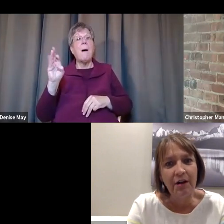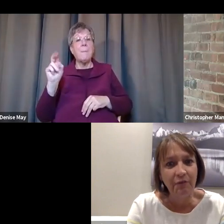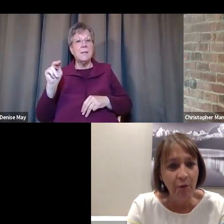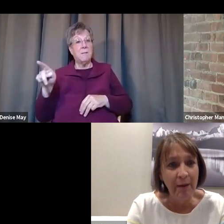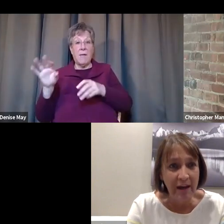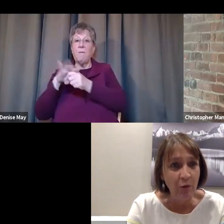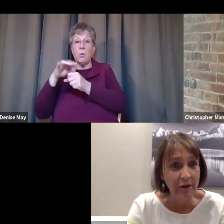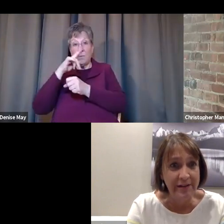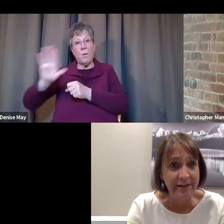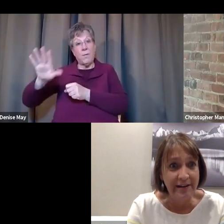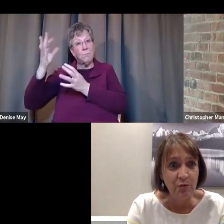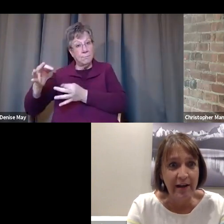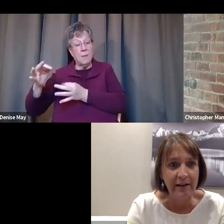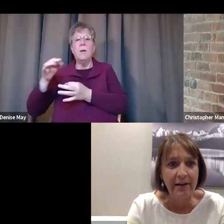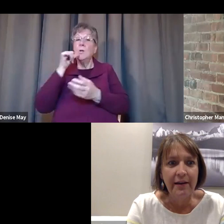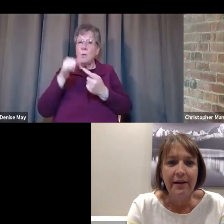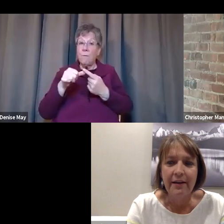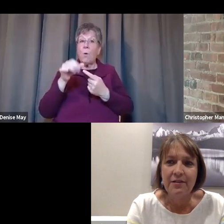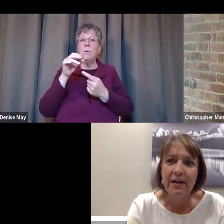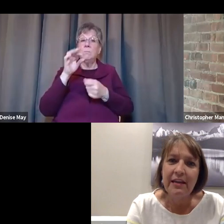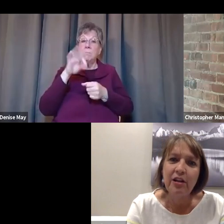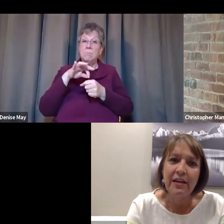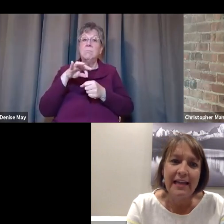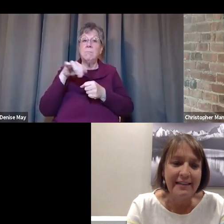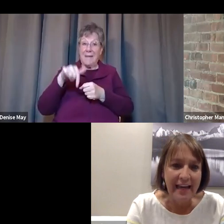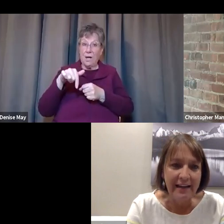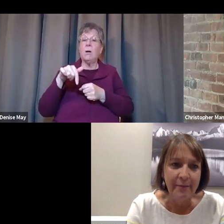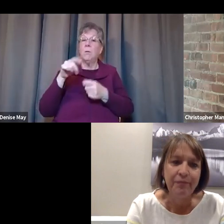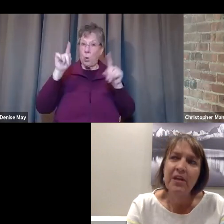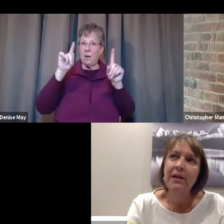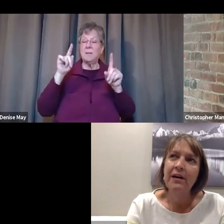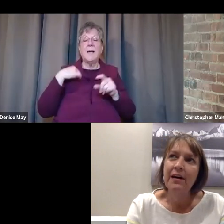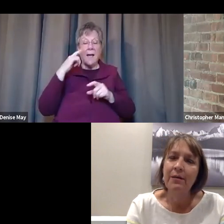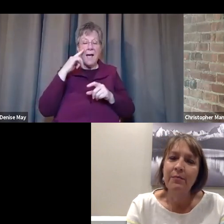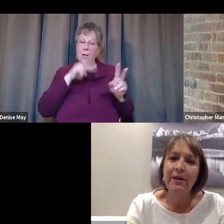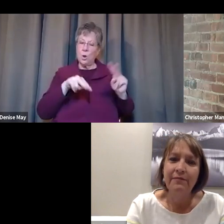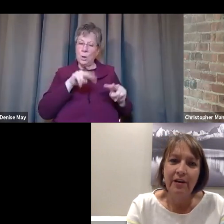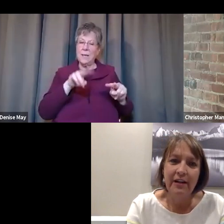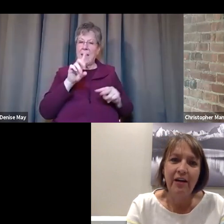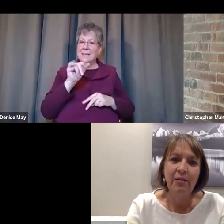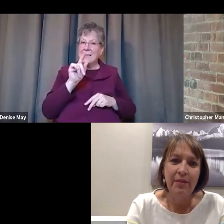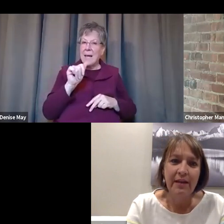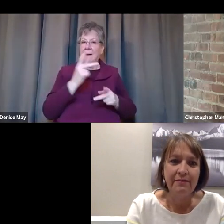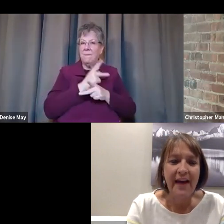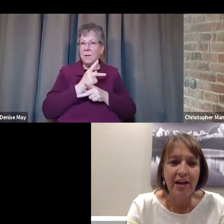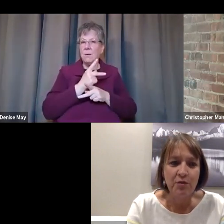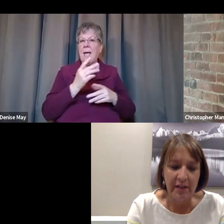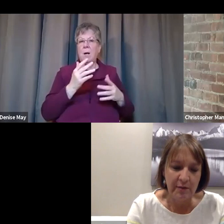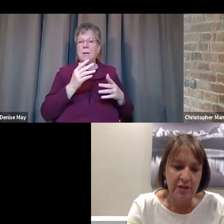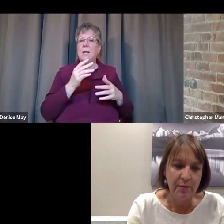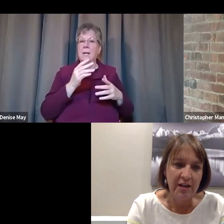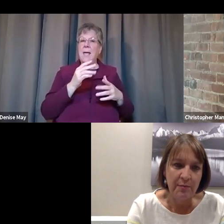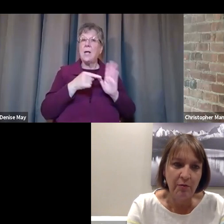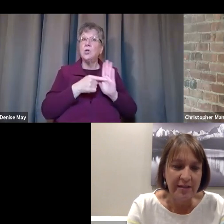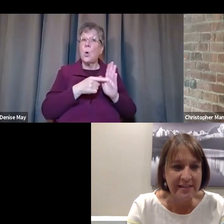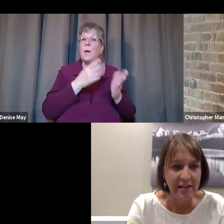so vote by mail worked here as well. And so I think looking at data and figuring out and being factual as